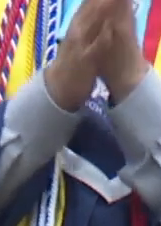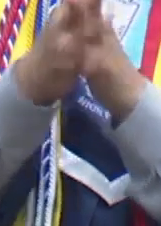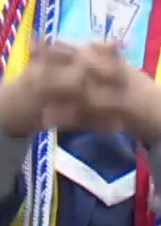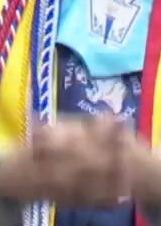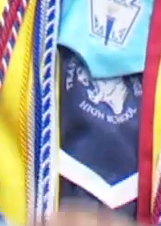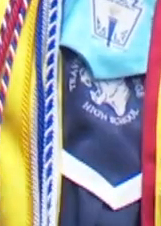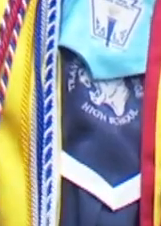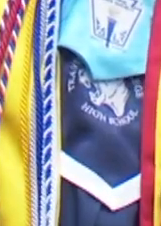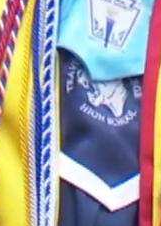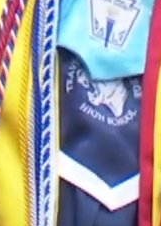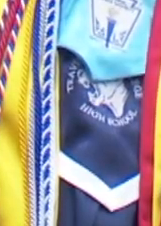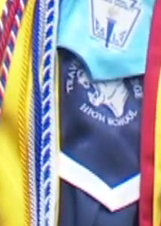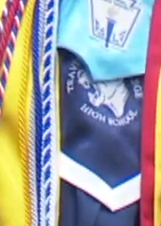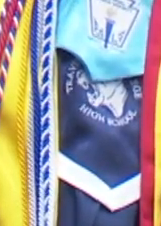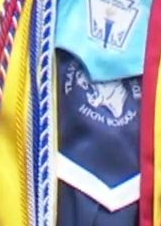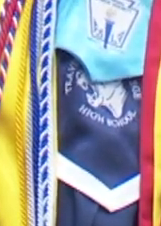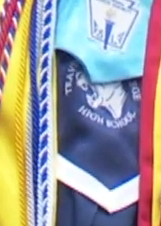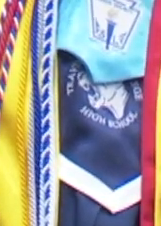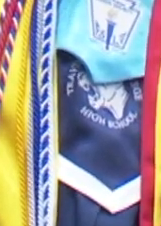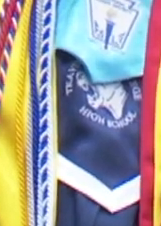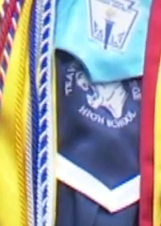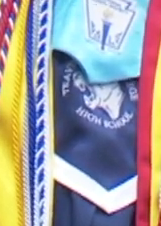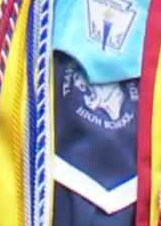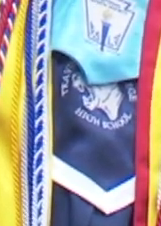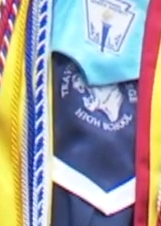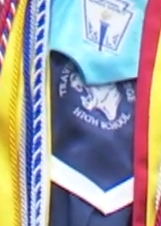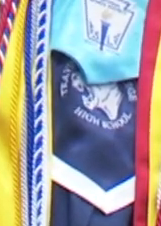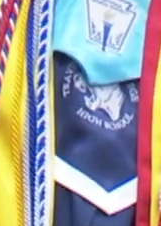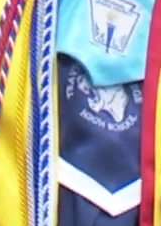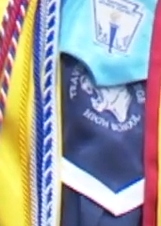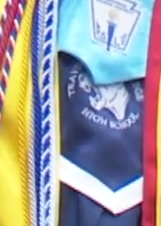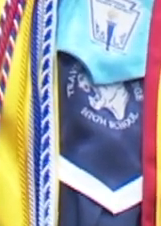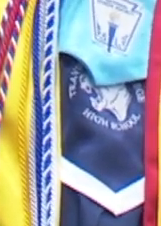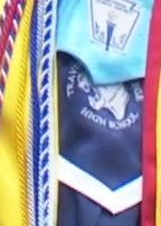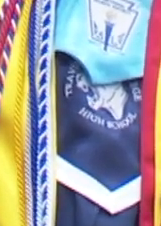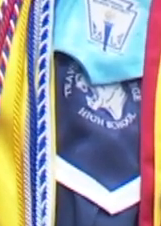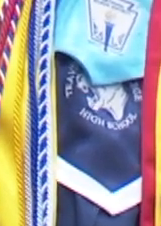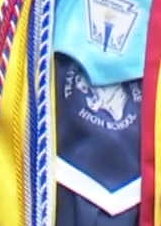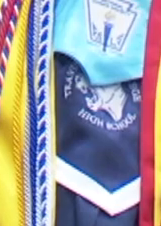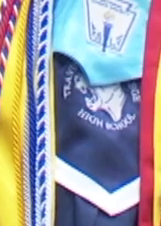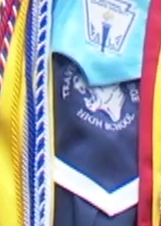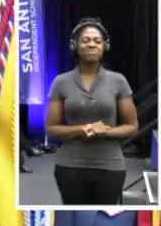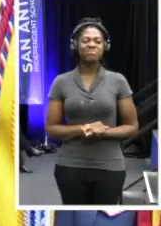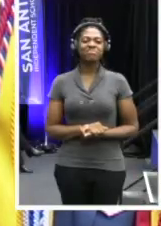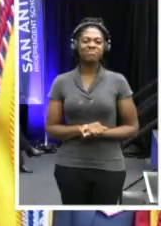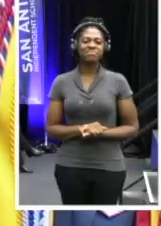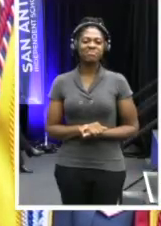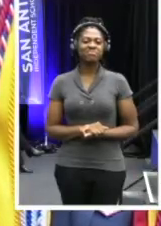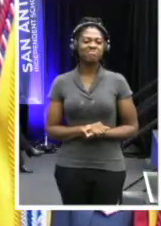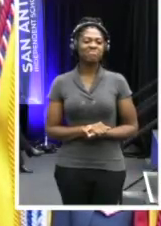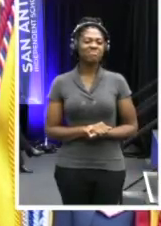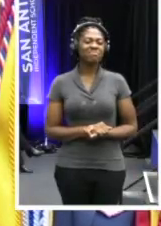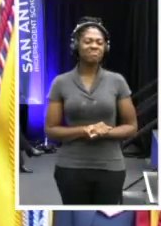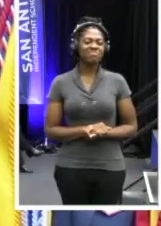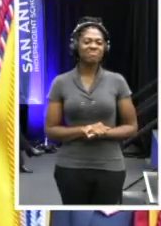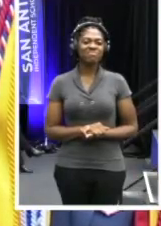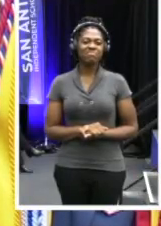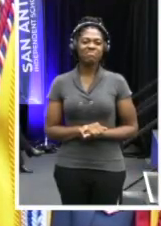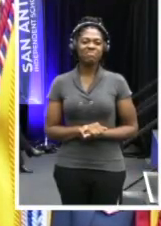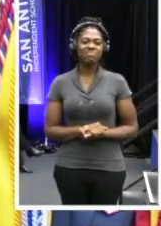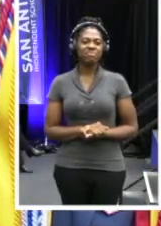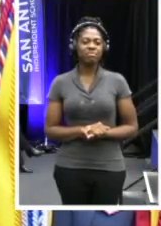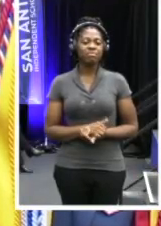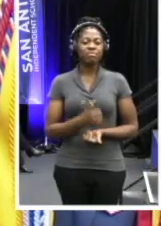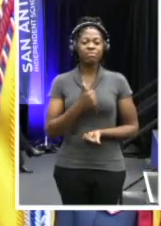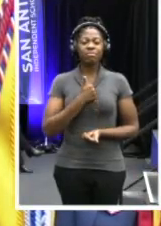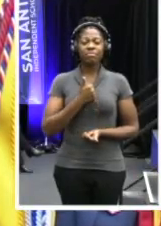Good afternoon and congratulations, Travis Early College High School class of 2024. I am so